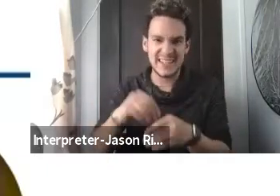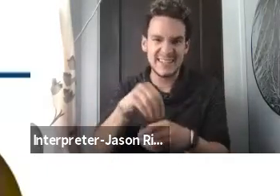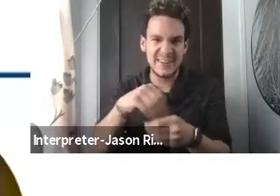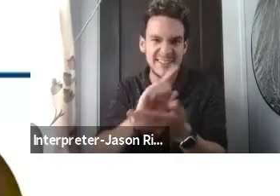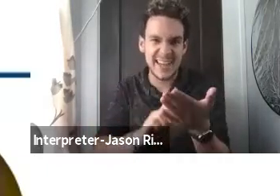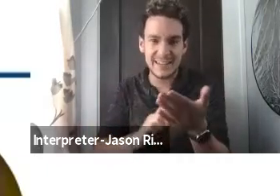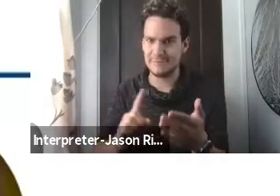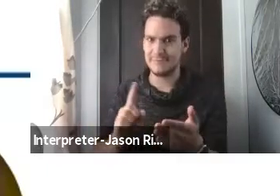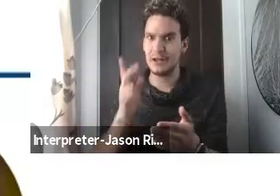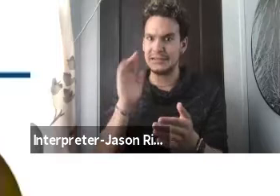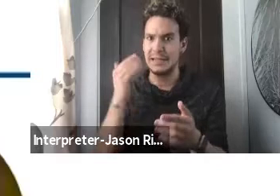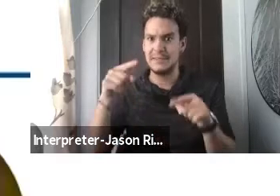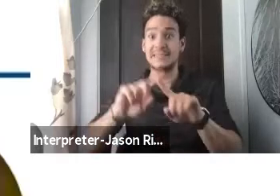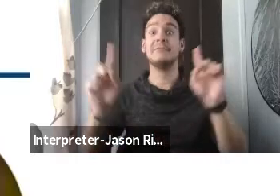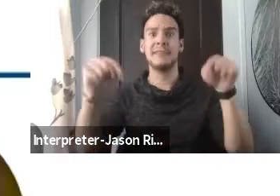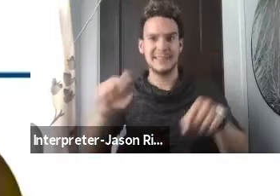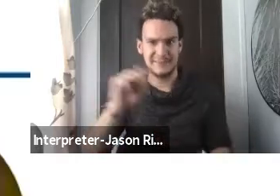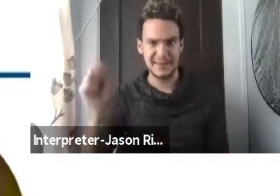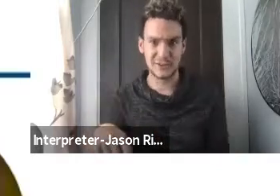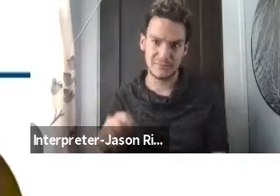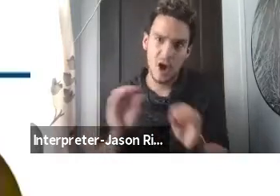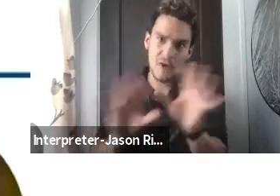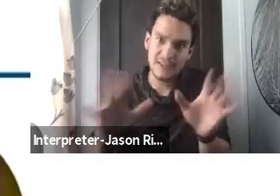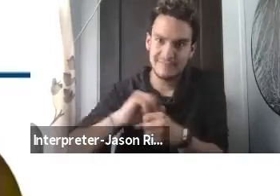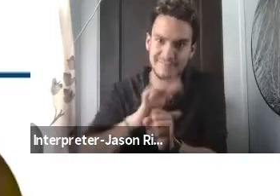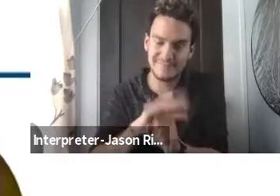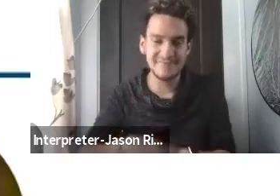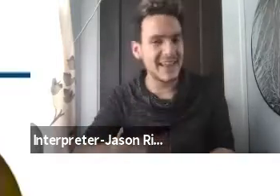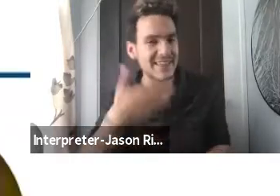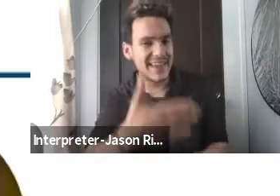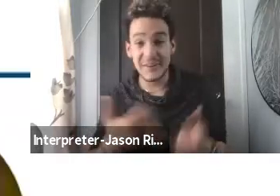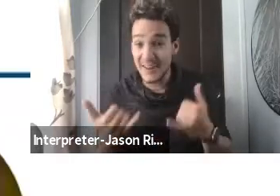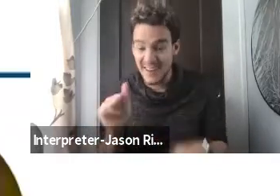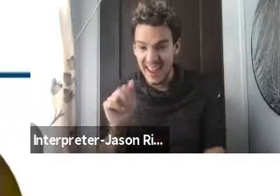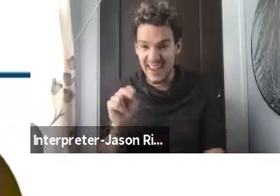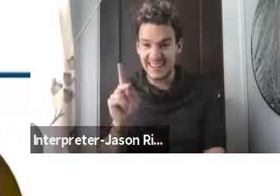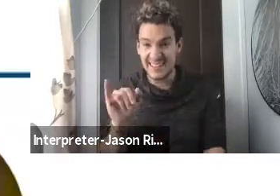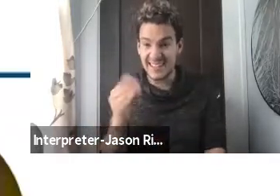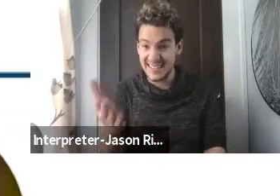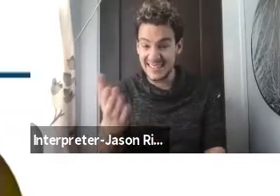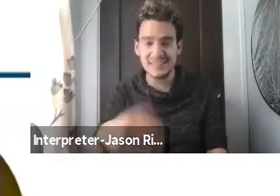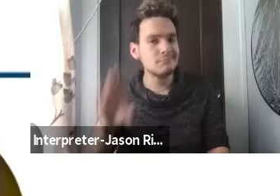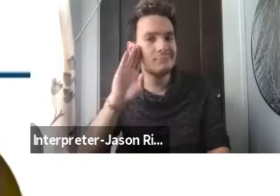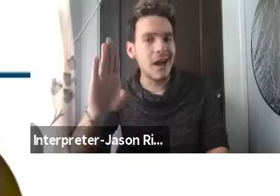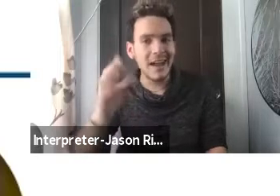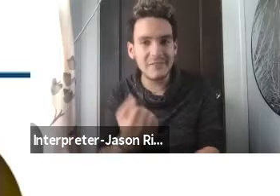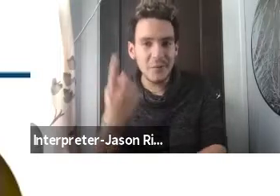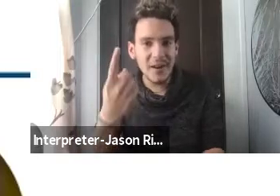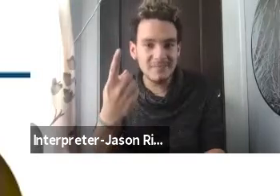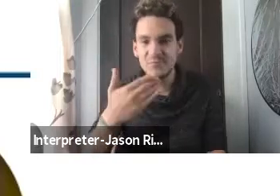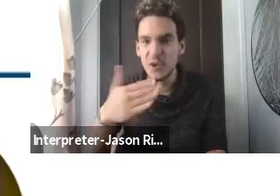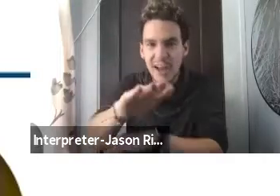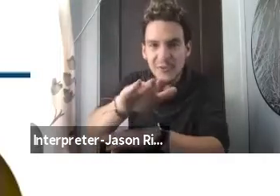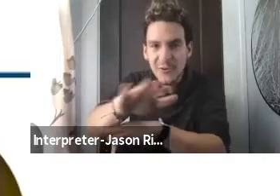all looks very different this semester. Yeah. Thank you, Kelly. And Andy? Hi, everyone. Good